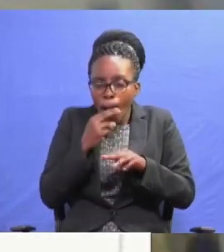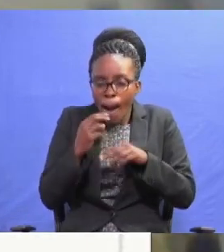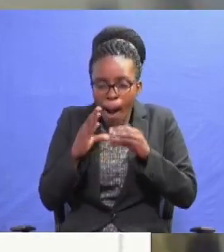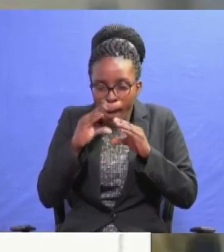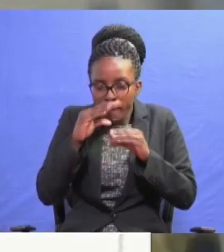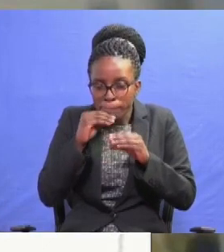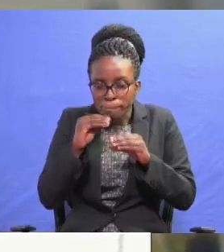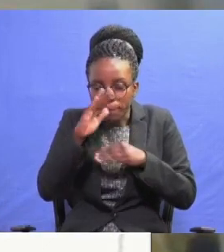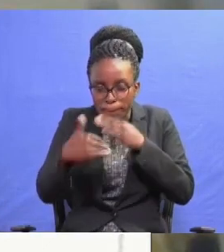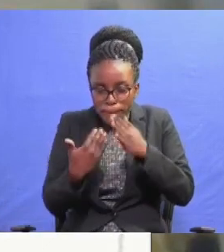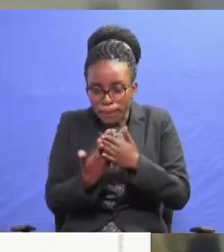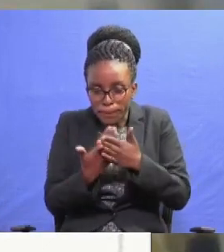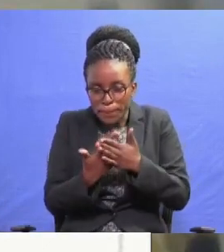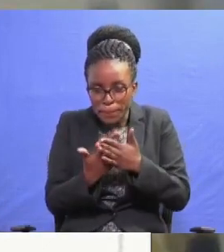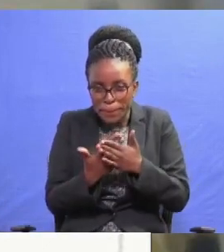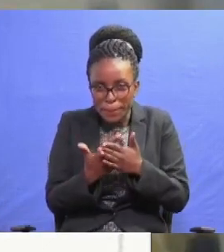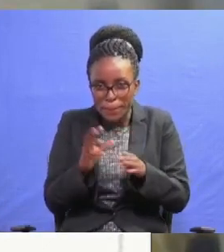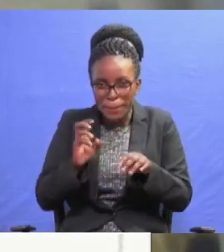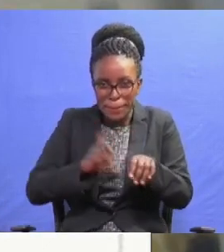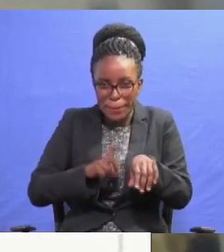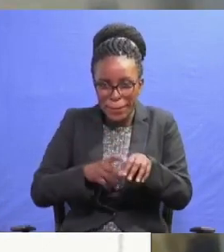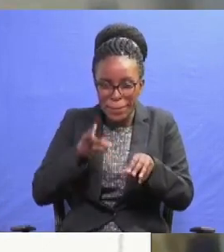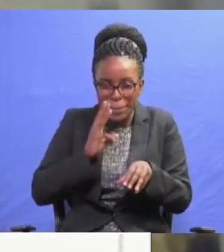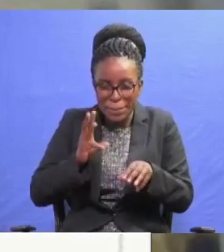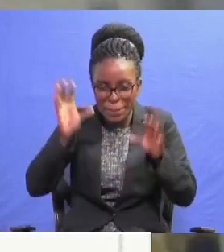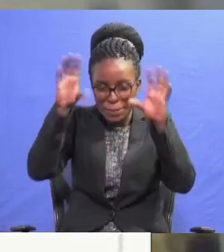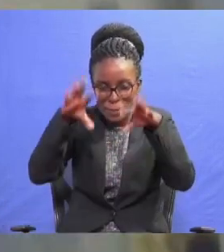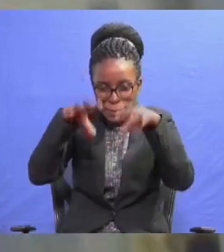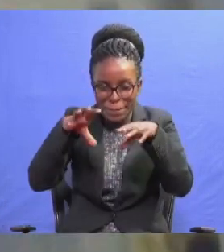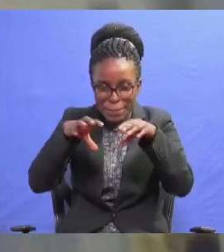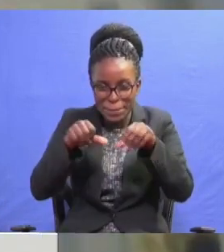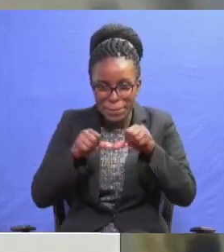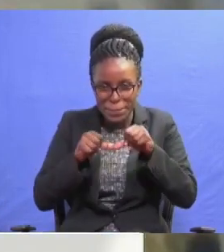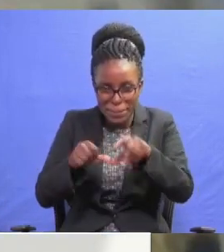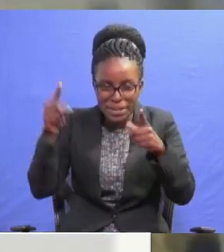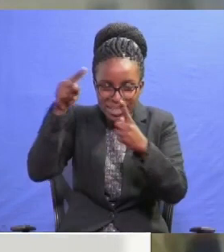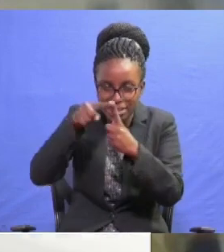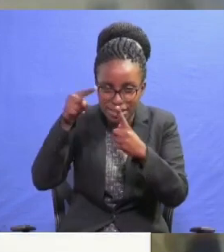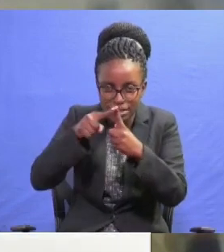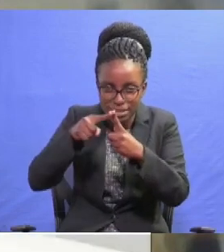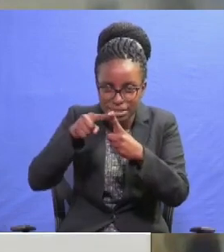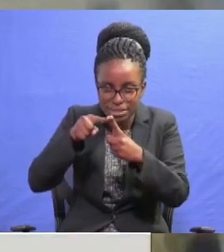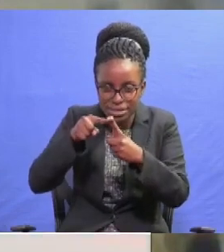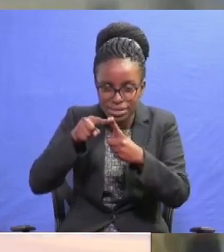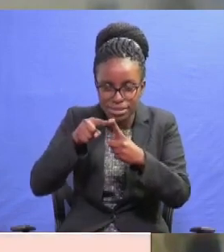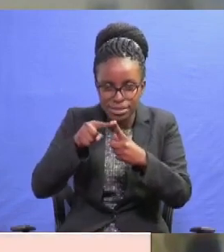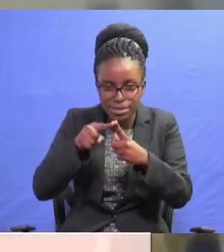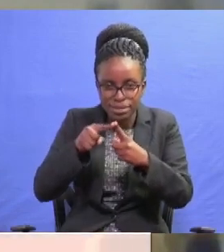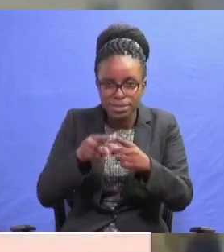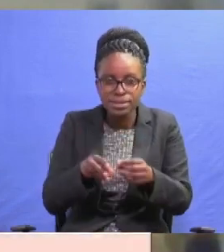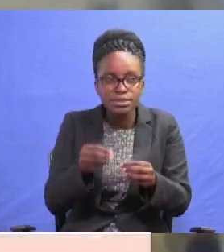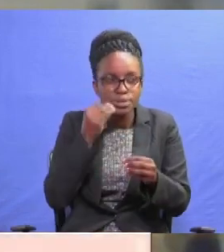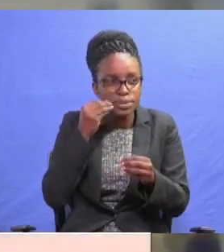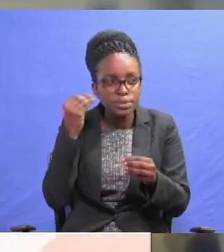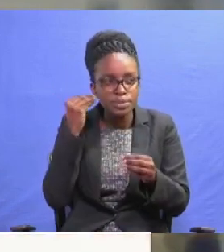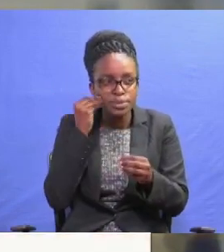case water, or we have excessive rainfall, water might reach here, so I can't put my home infrastructure here,